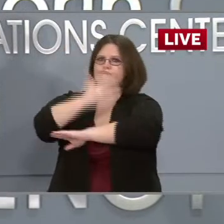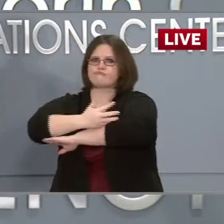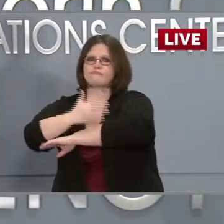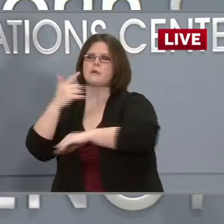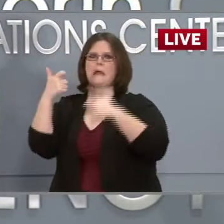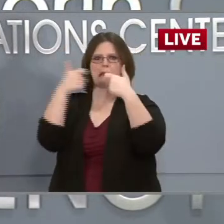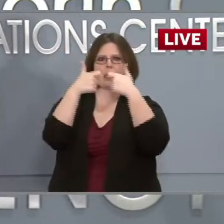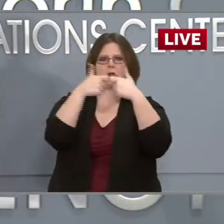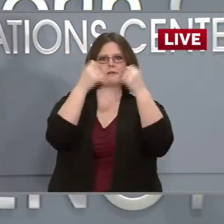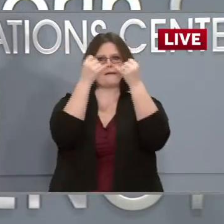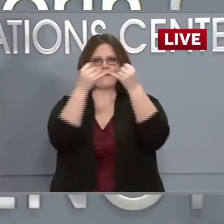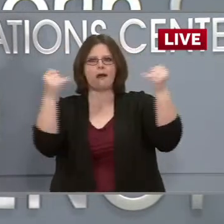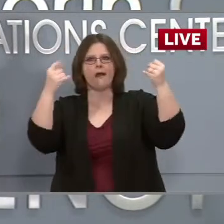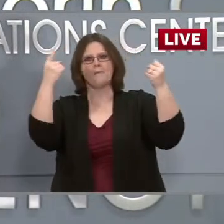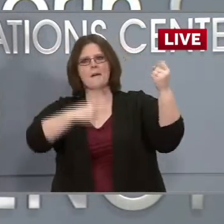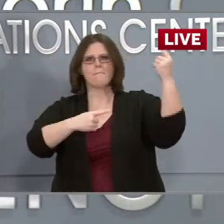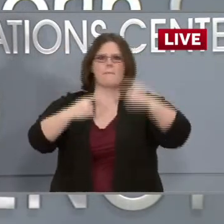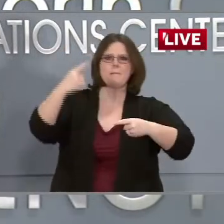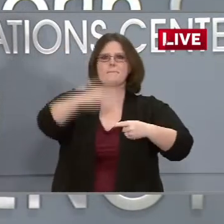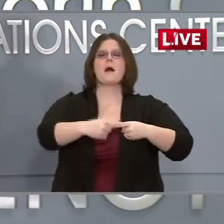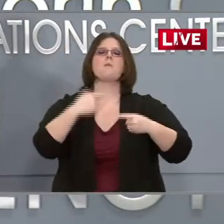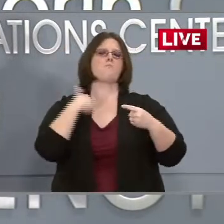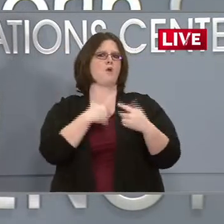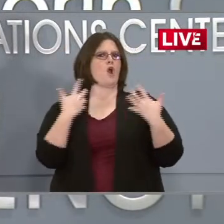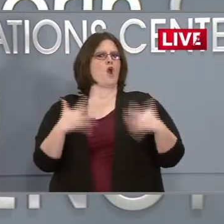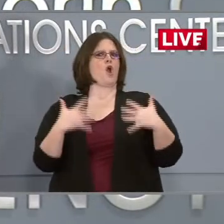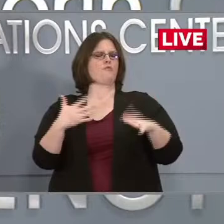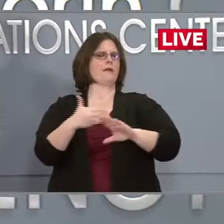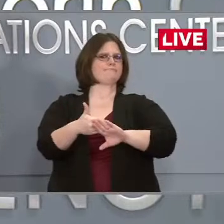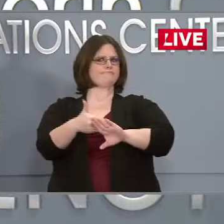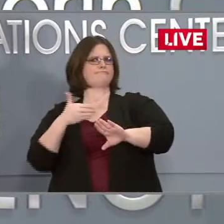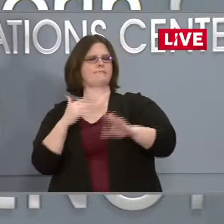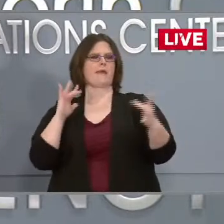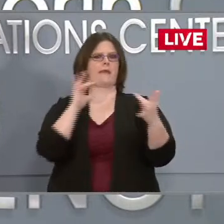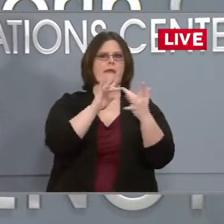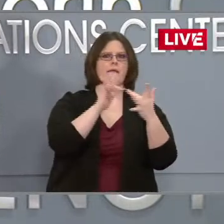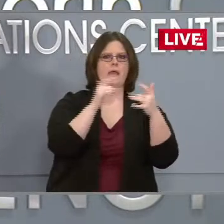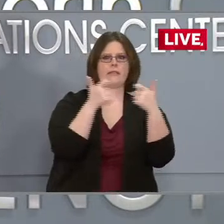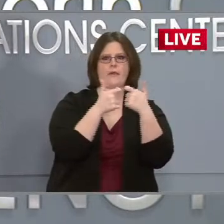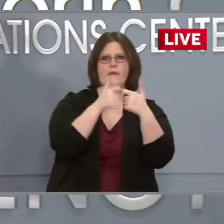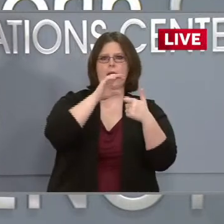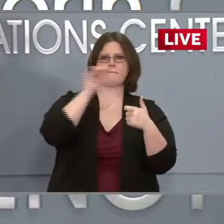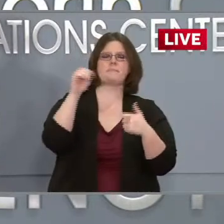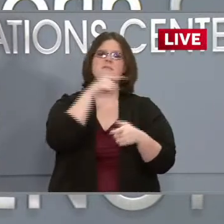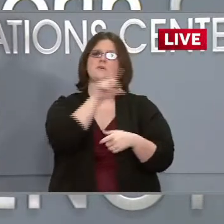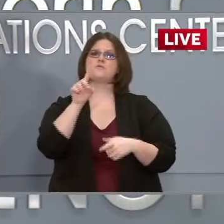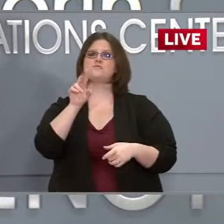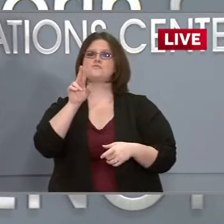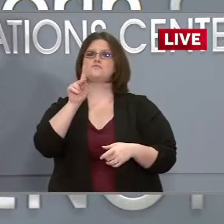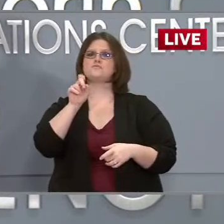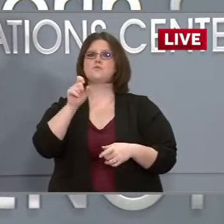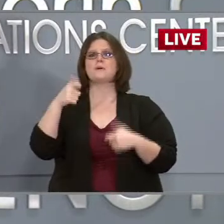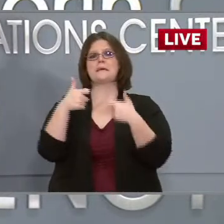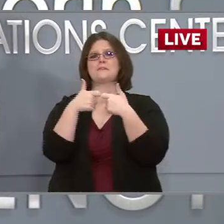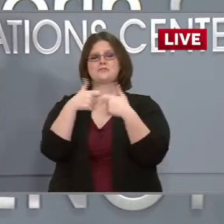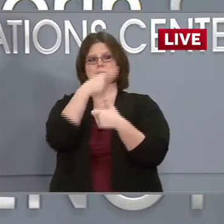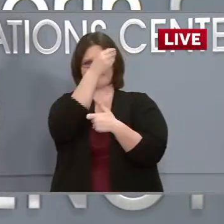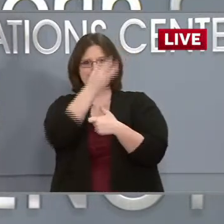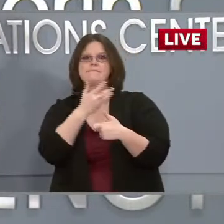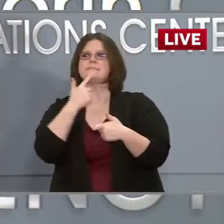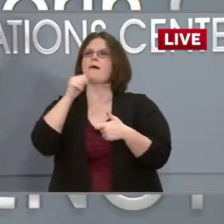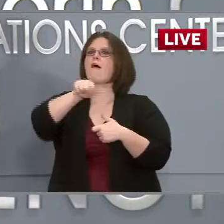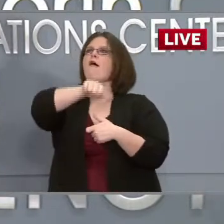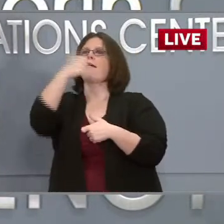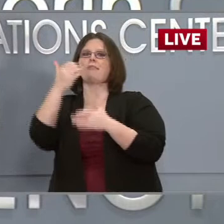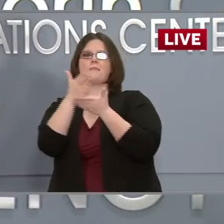in advance of expected power outages. Duke Energy tells us they are bringing in extra crews from other parts of the country to help out.